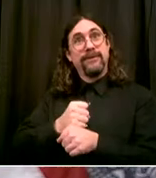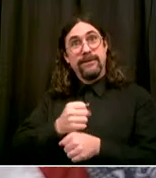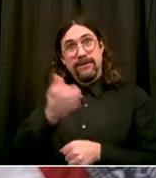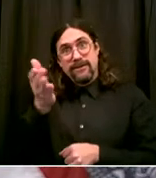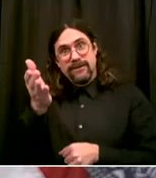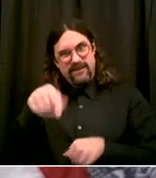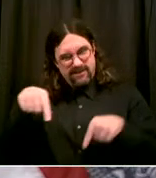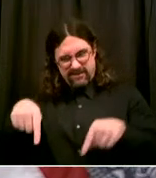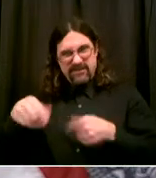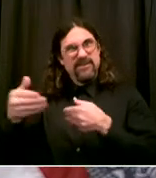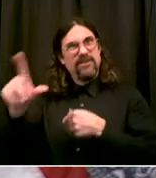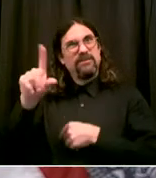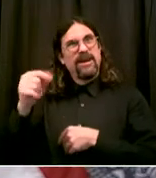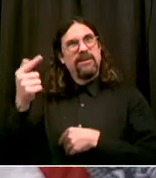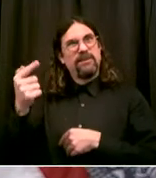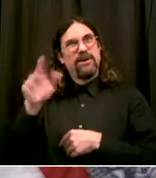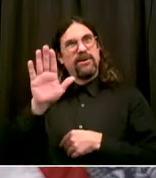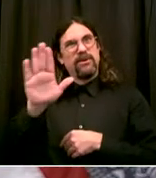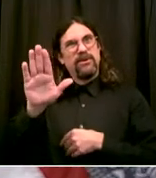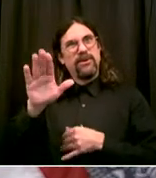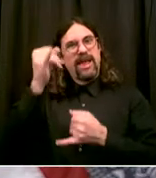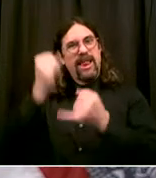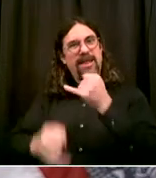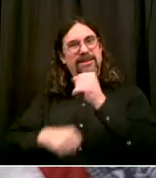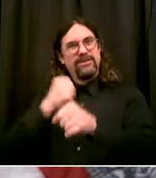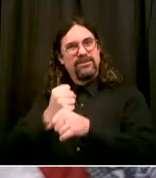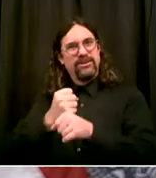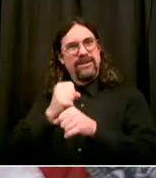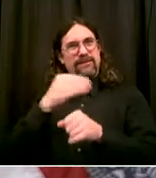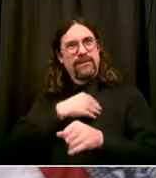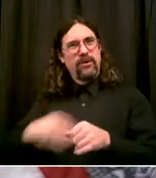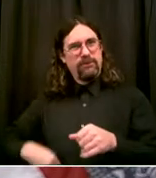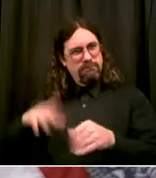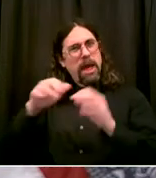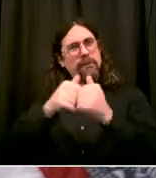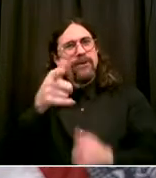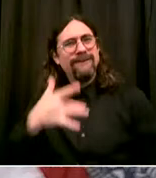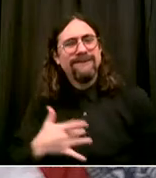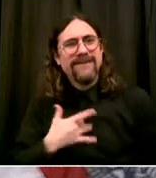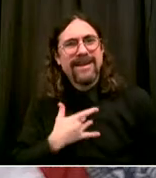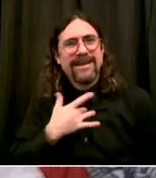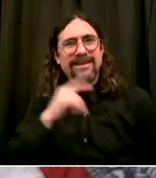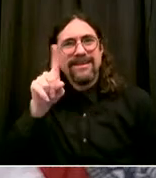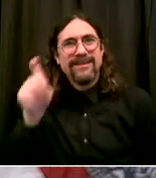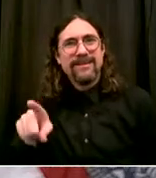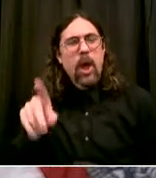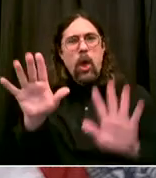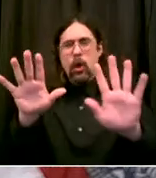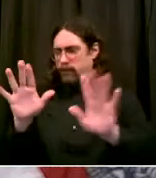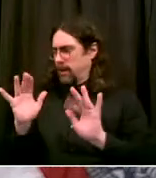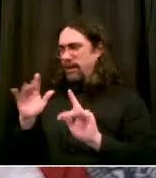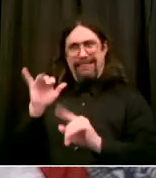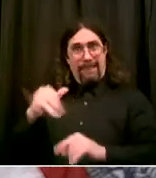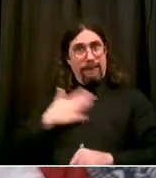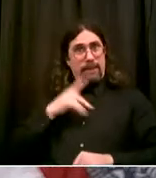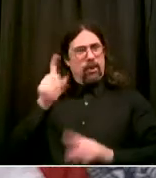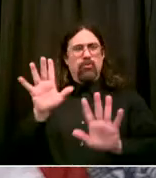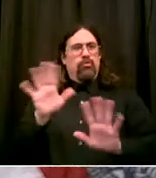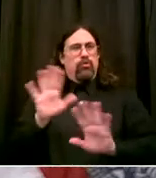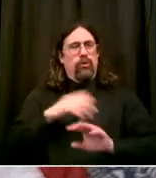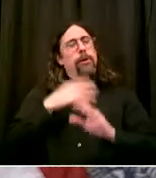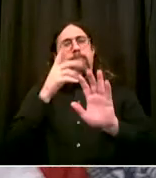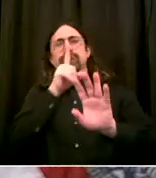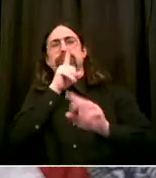don't count that. I have much more important questions to ask. So the first one is, I guess, using a sports metaphor, I'll take the pass from